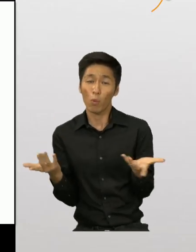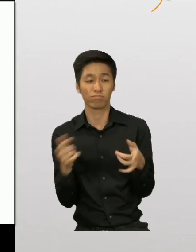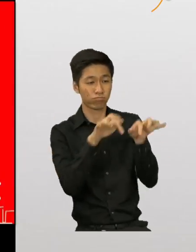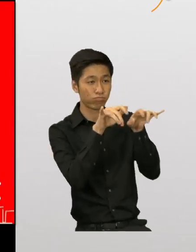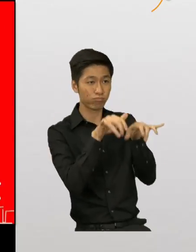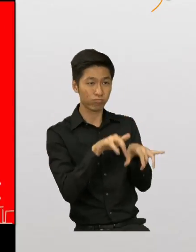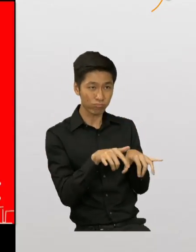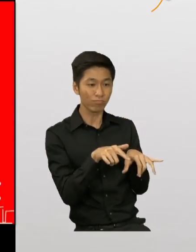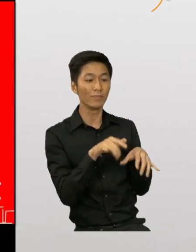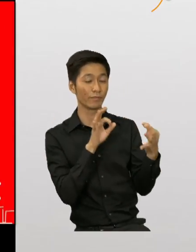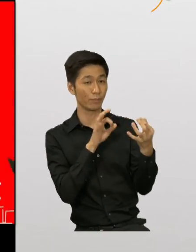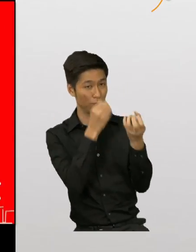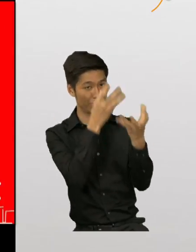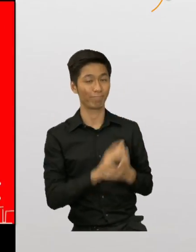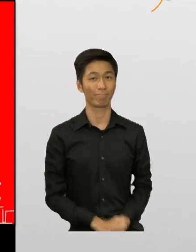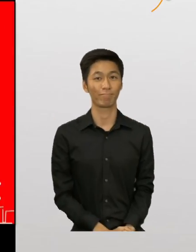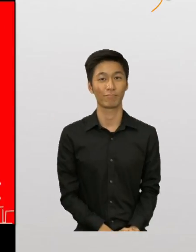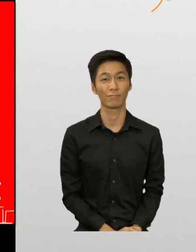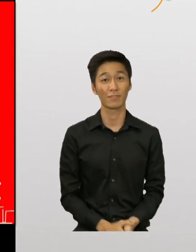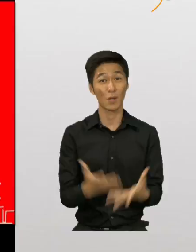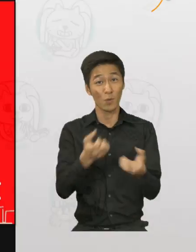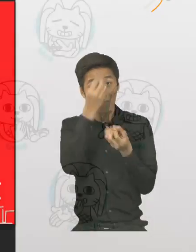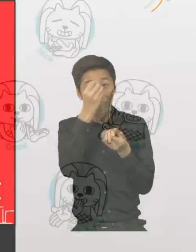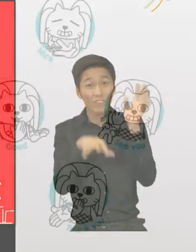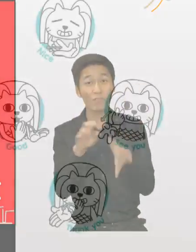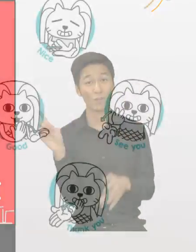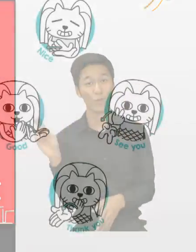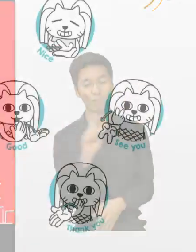your inputs. For more information, please visit our website.